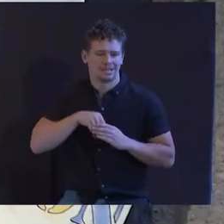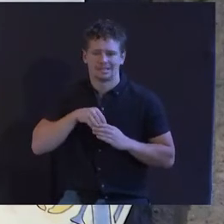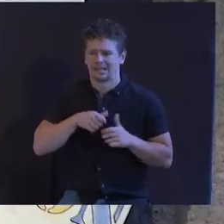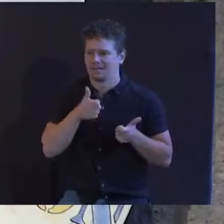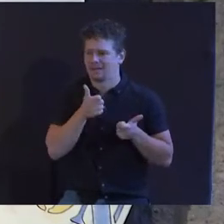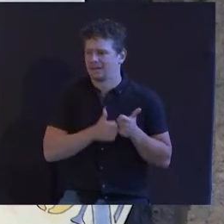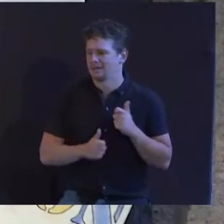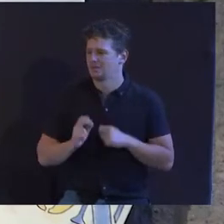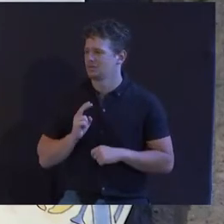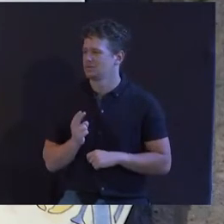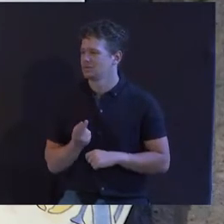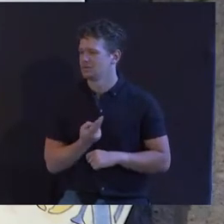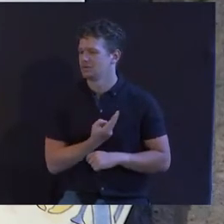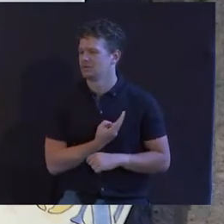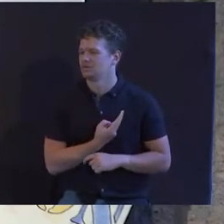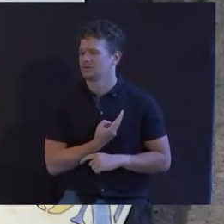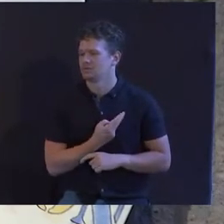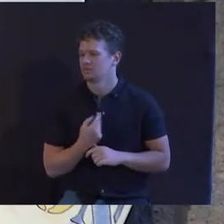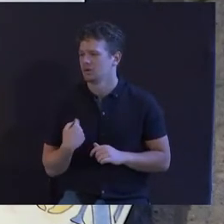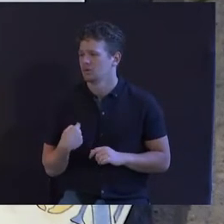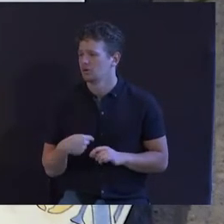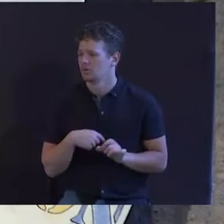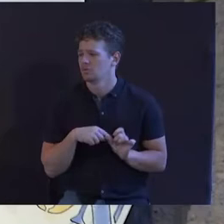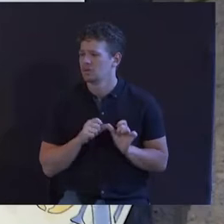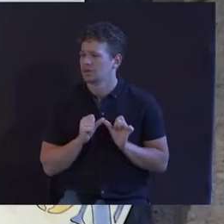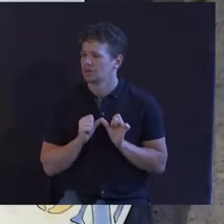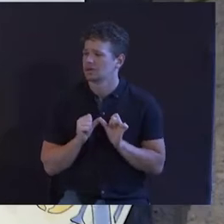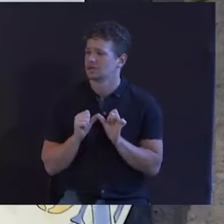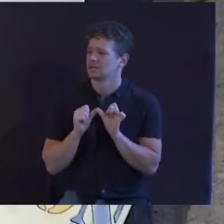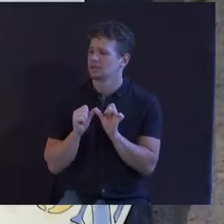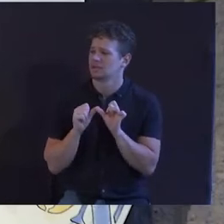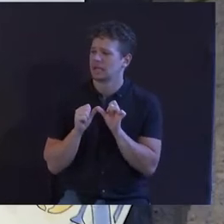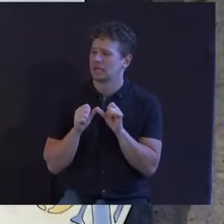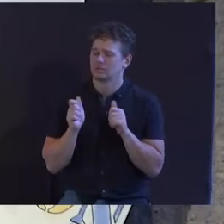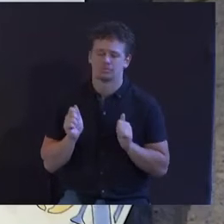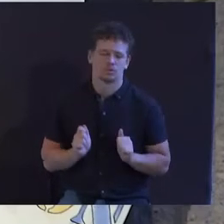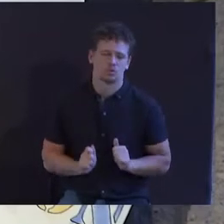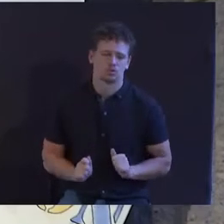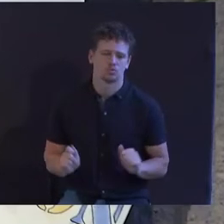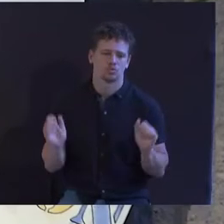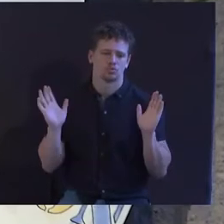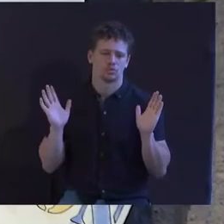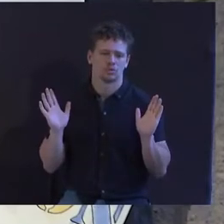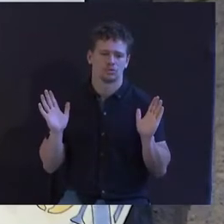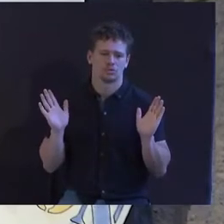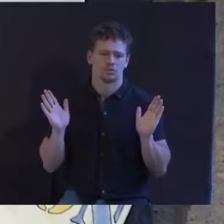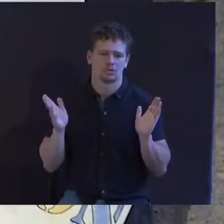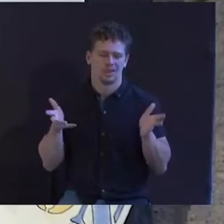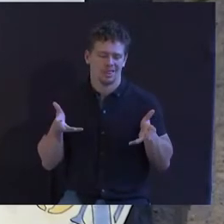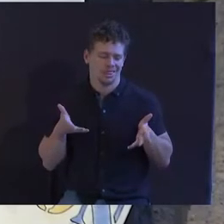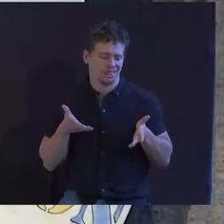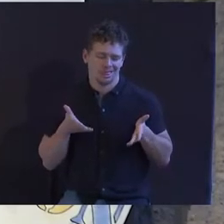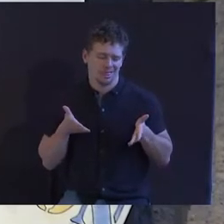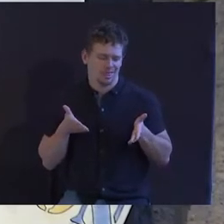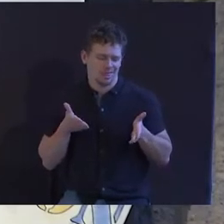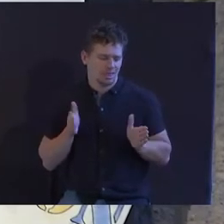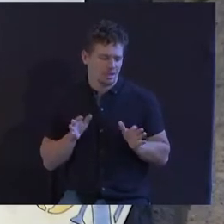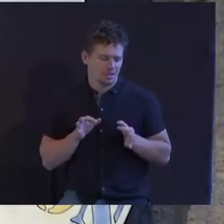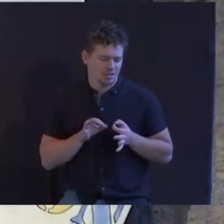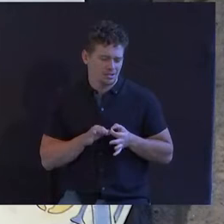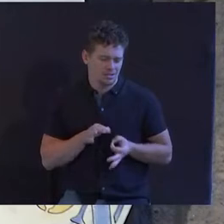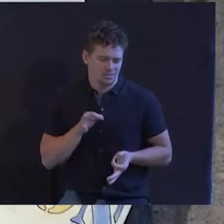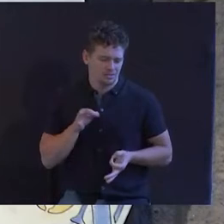And we continue to surrender throughout this service, allowing spirit to guide